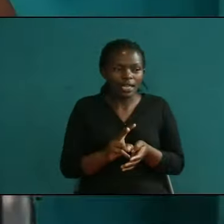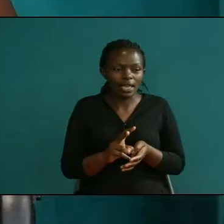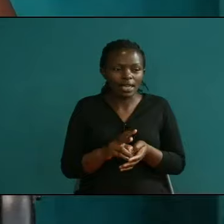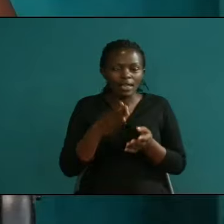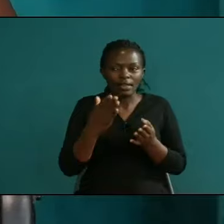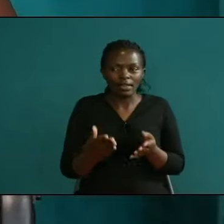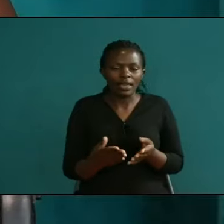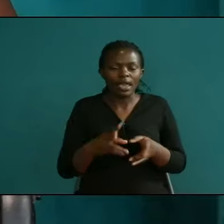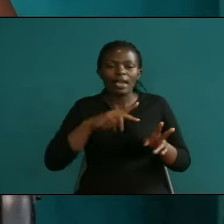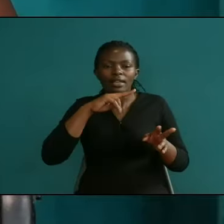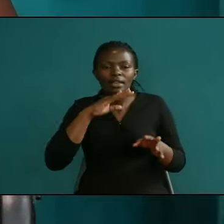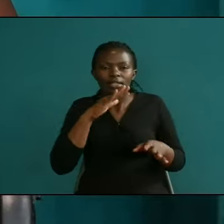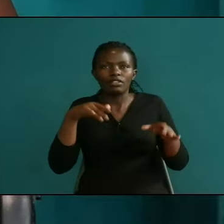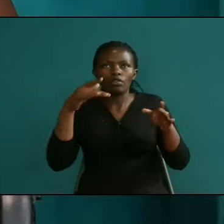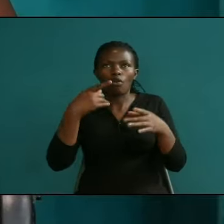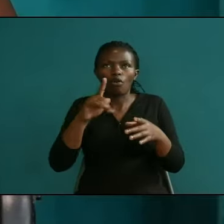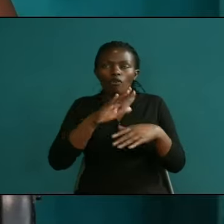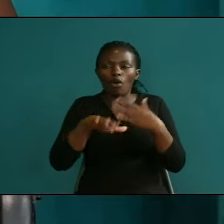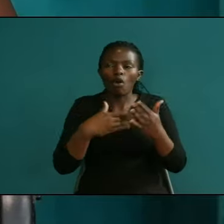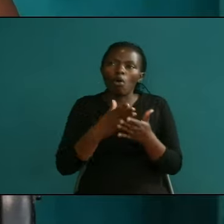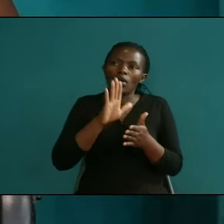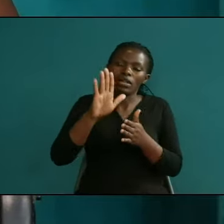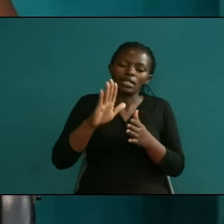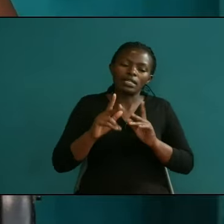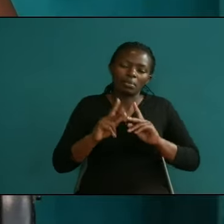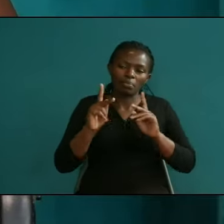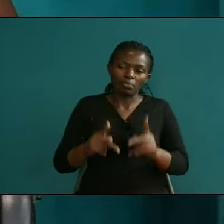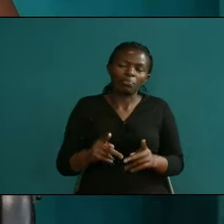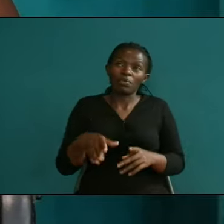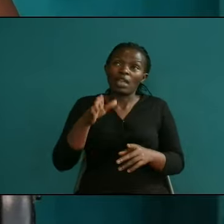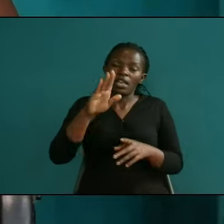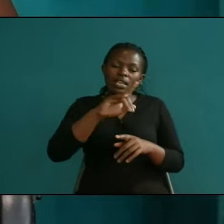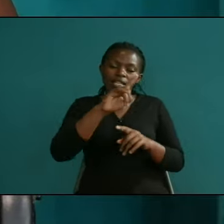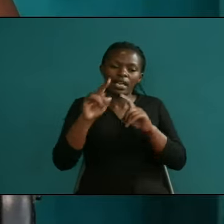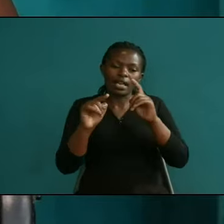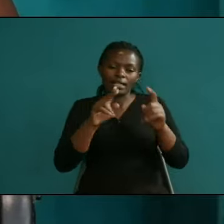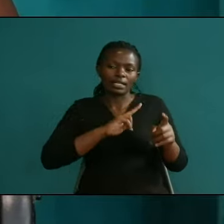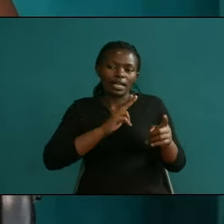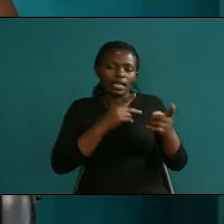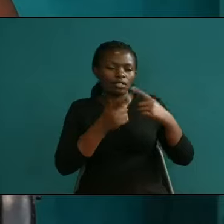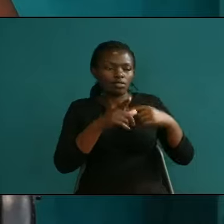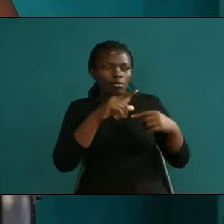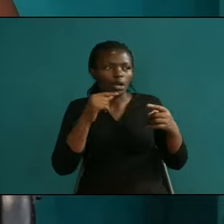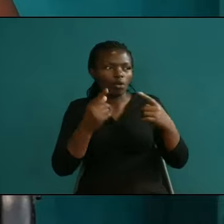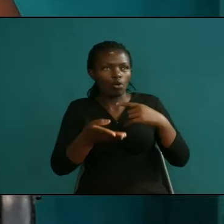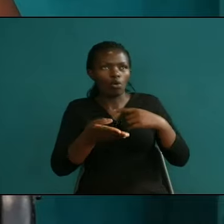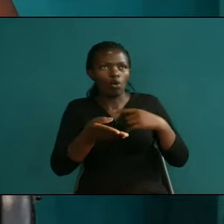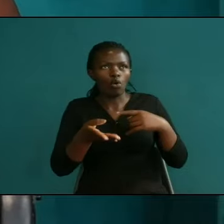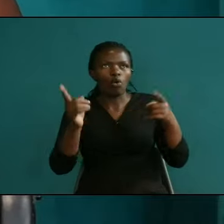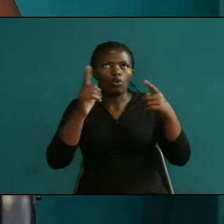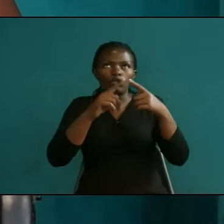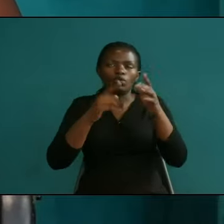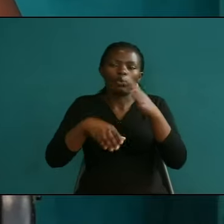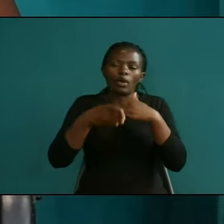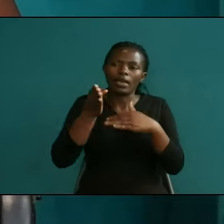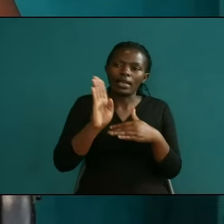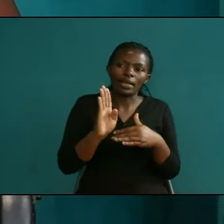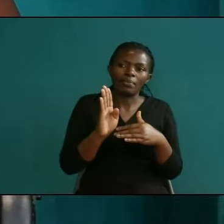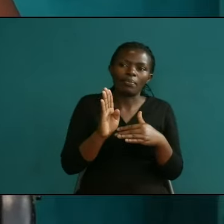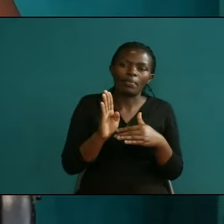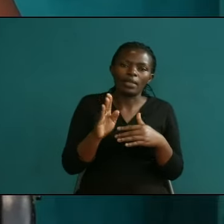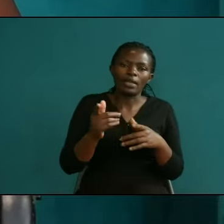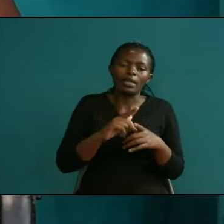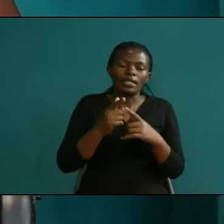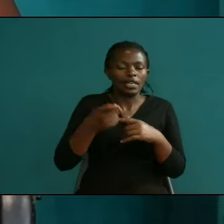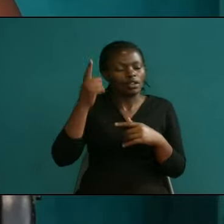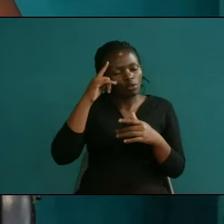people. God is seeing the iniquity of his people. He's asking us to go to him, to make up with him, to come to him, to